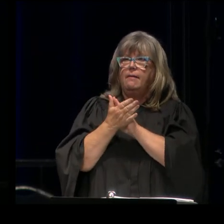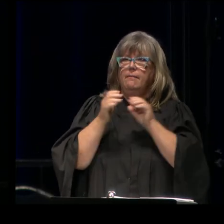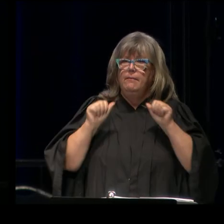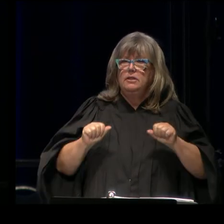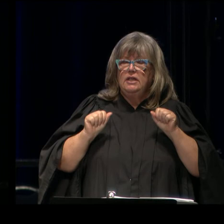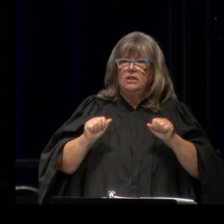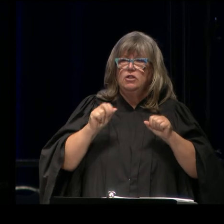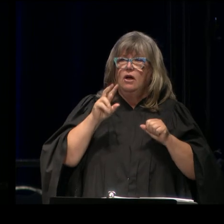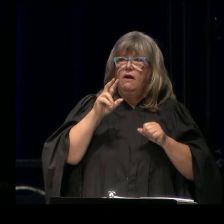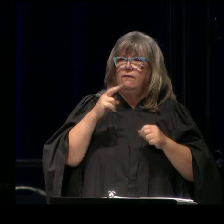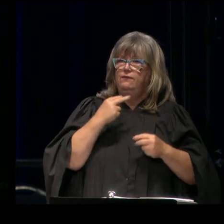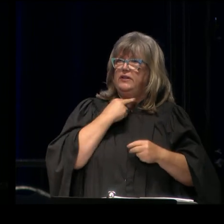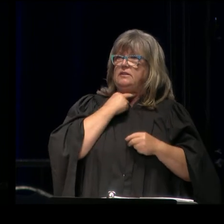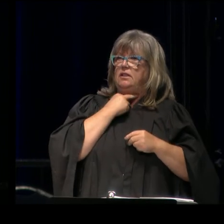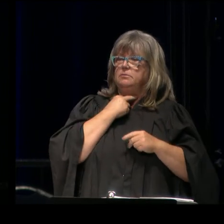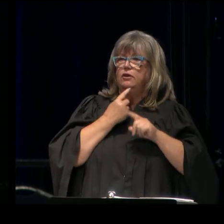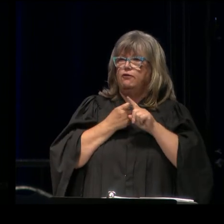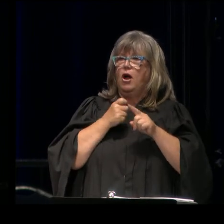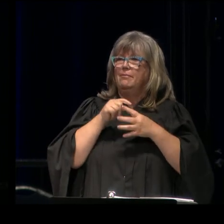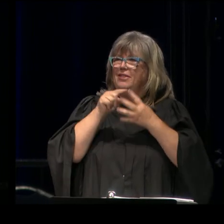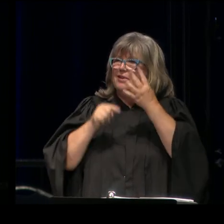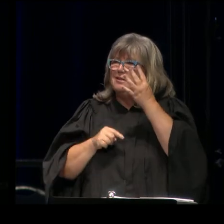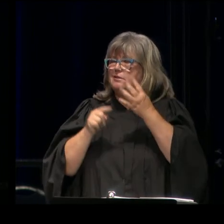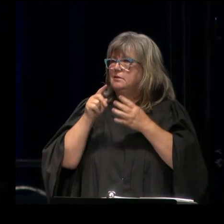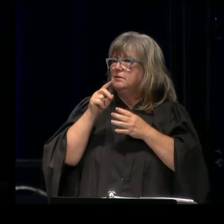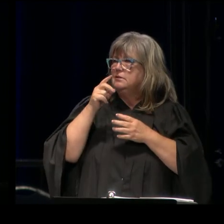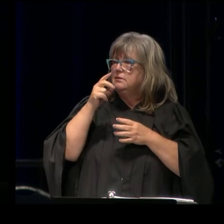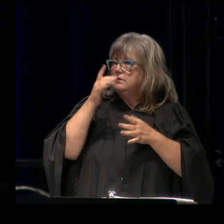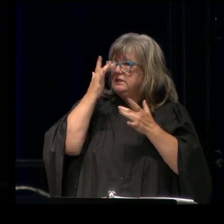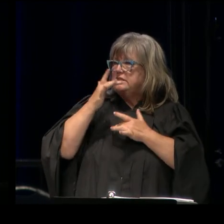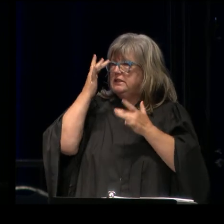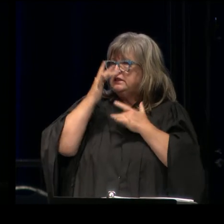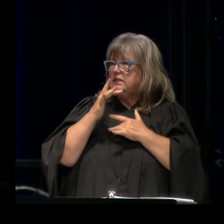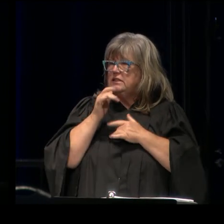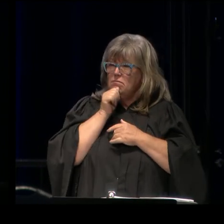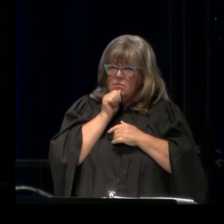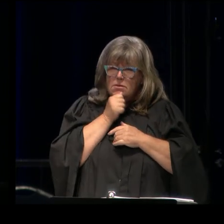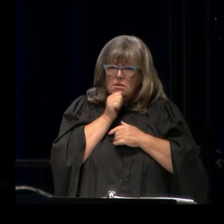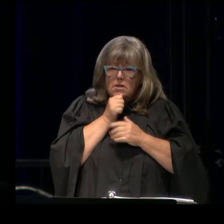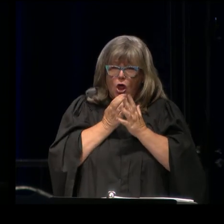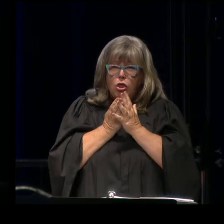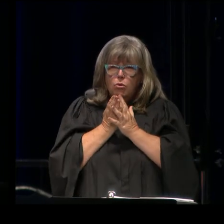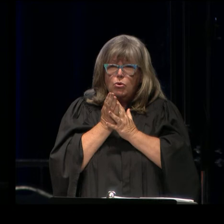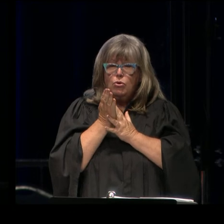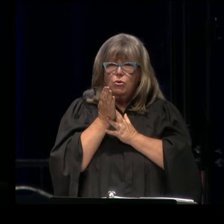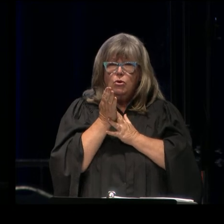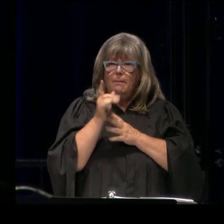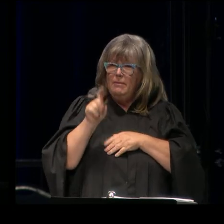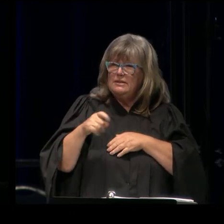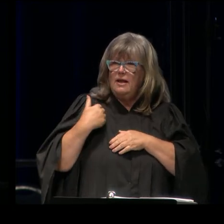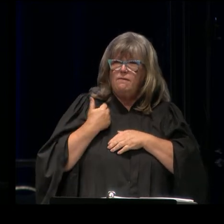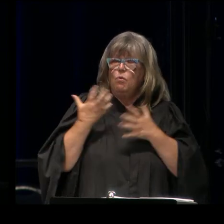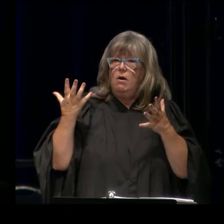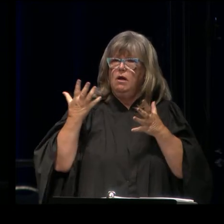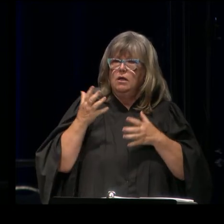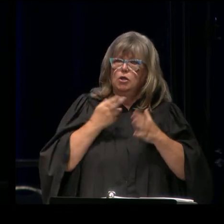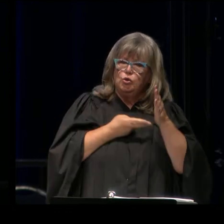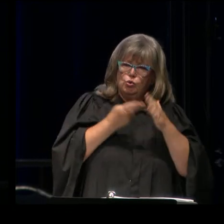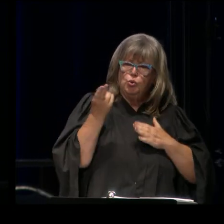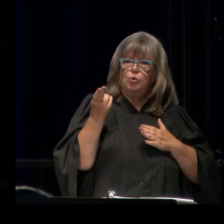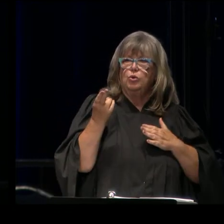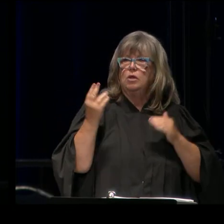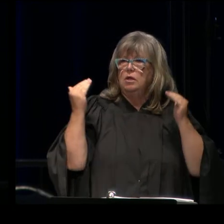by these diseases. To endure this world, we need truth and justice.